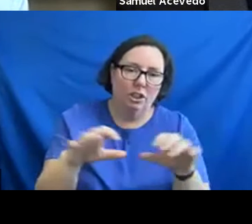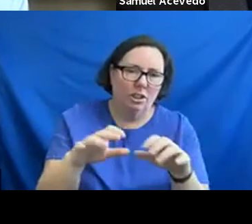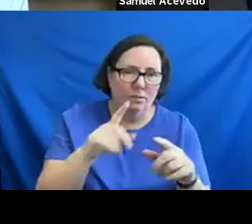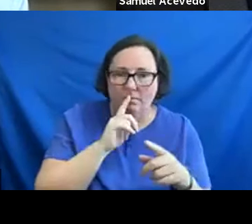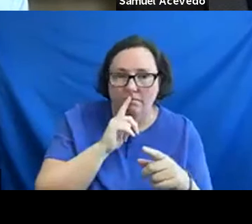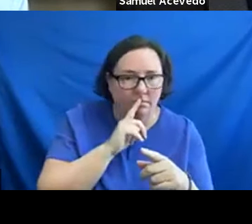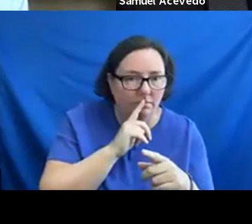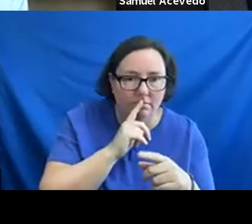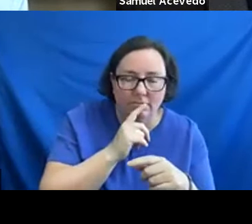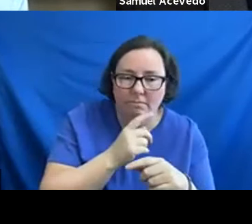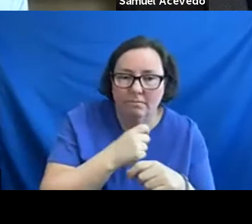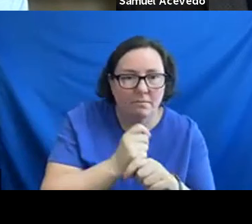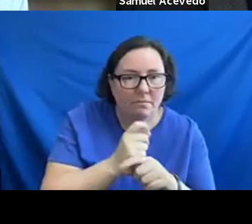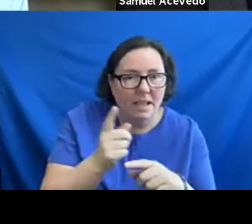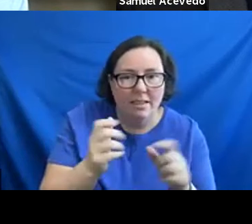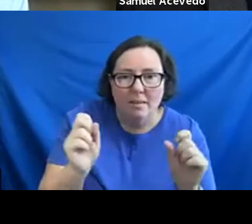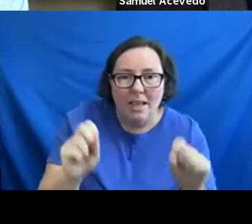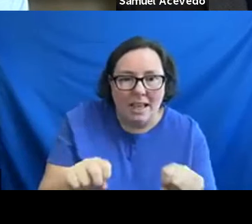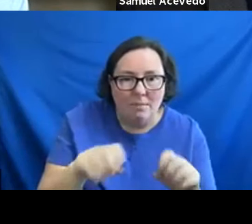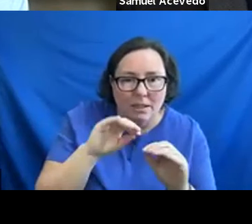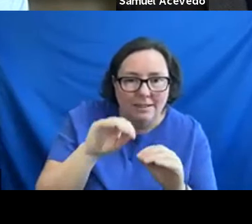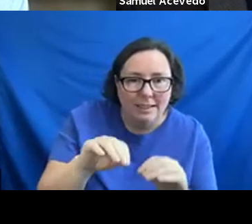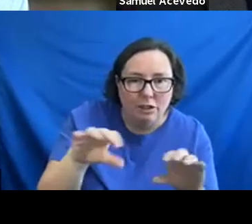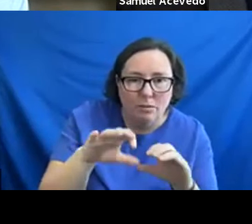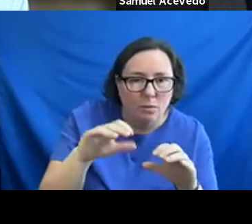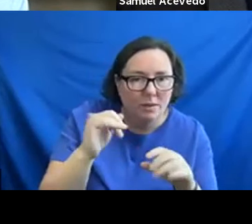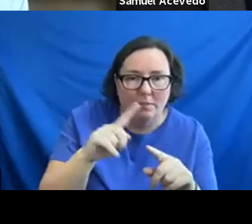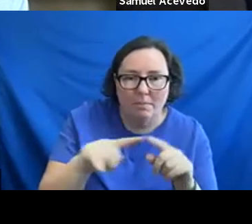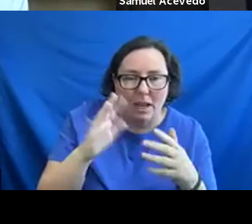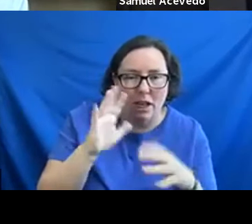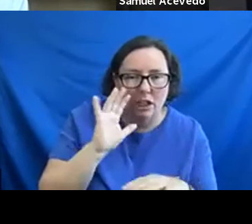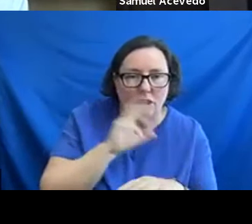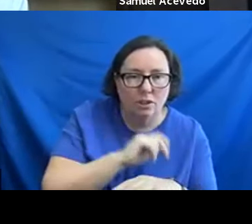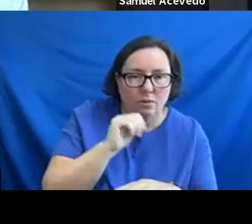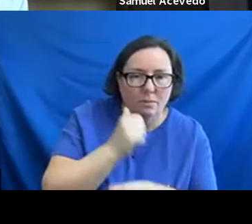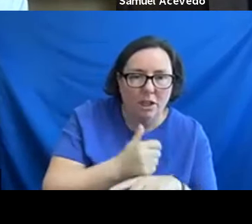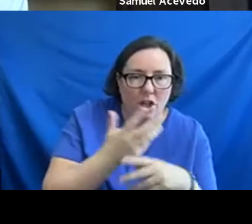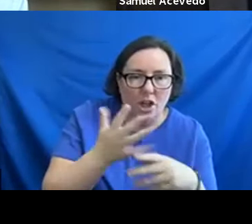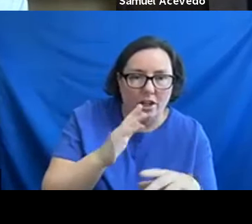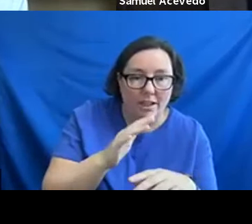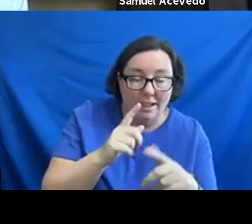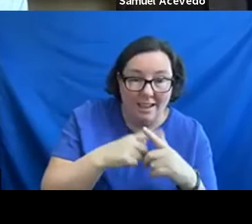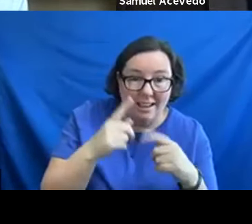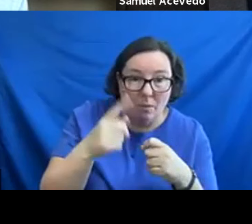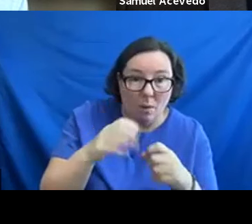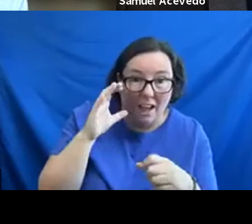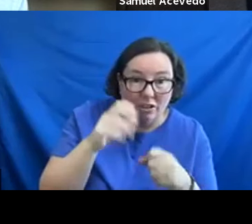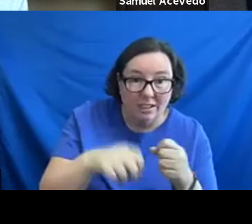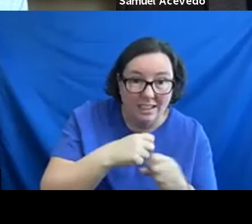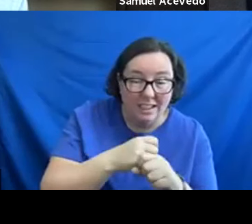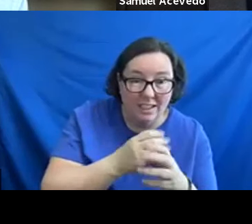make them able to do, right? And then we spent 100 years